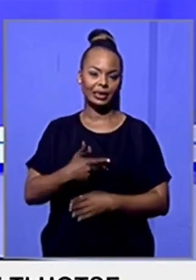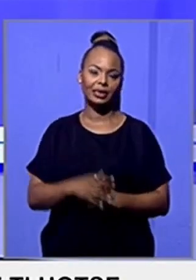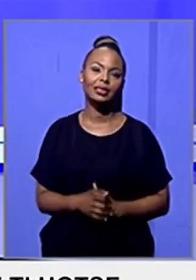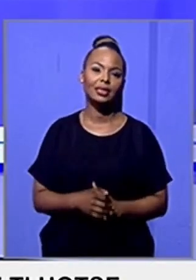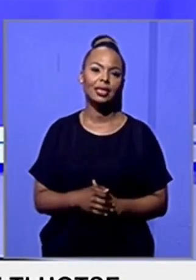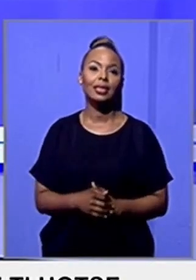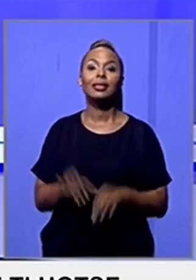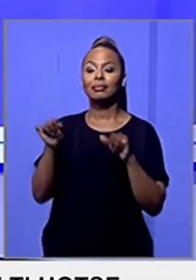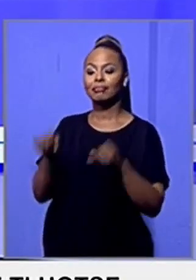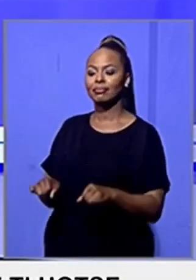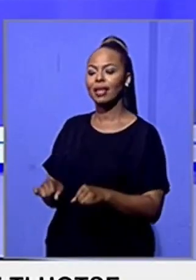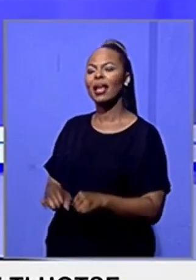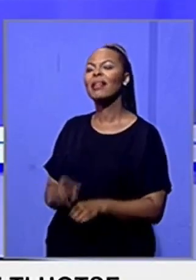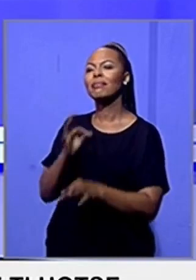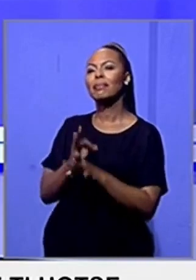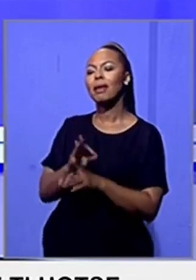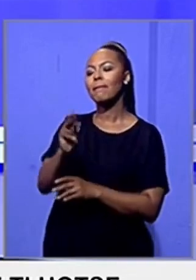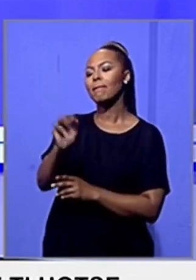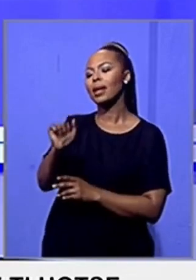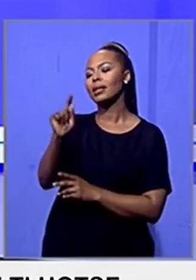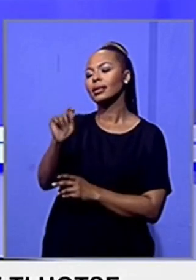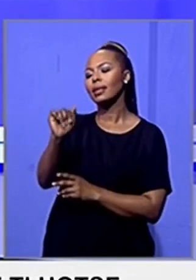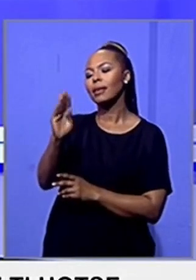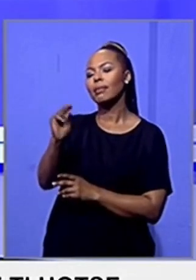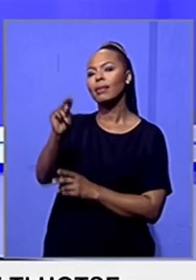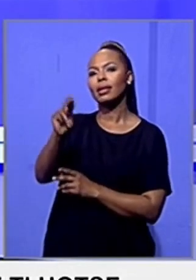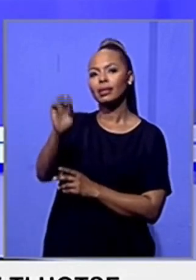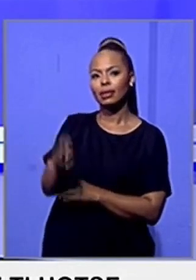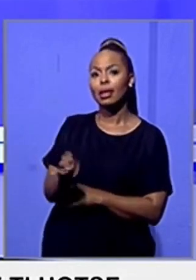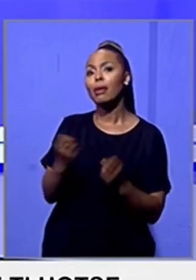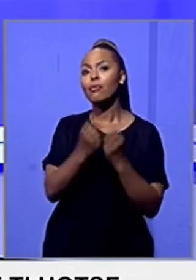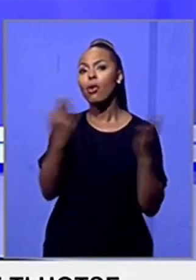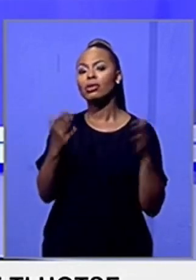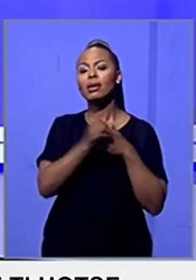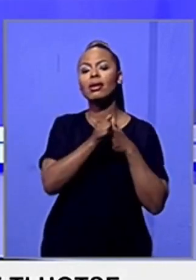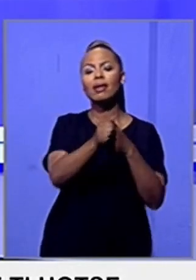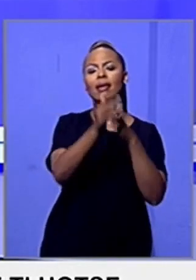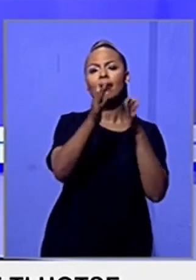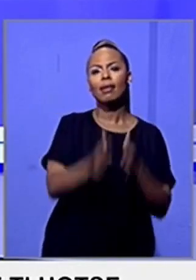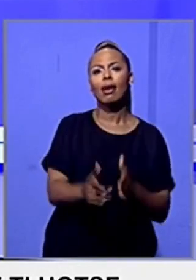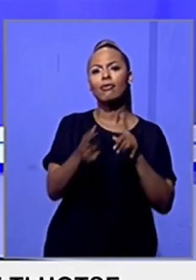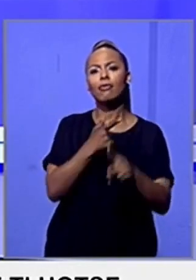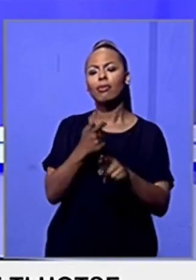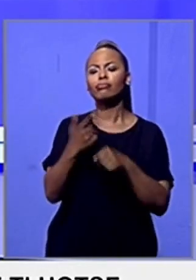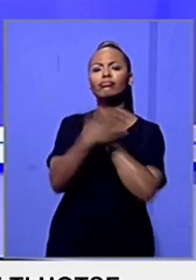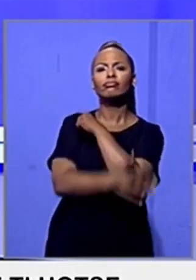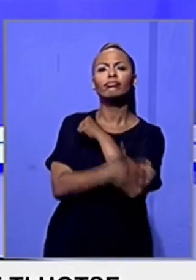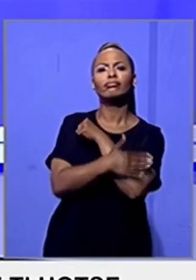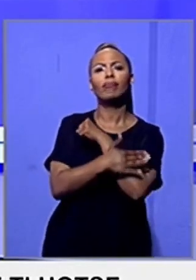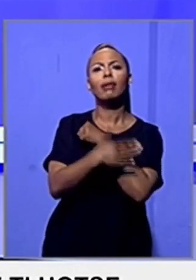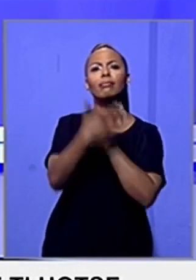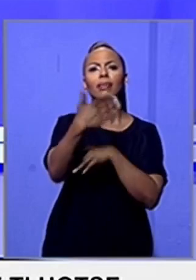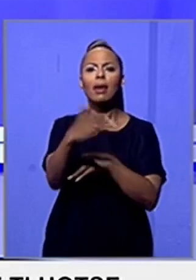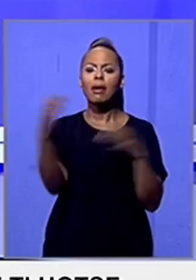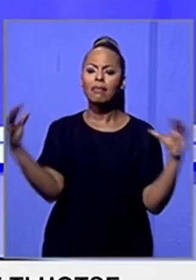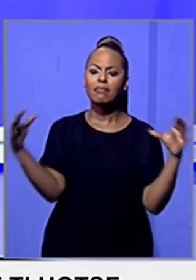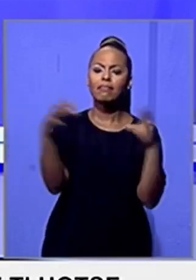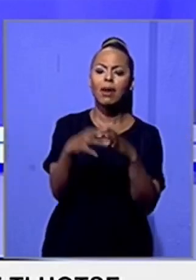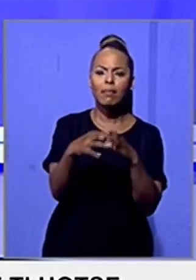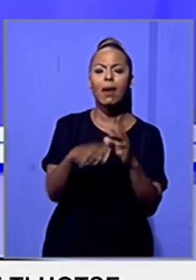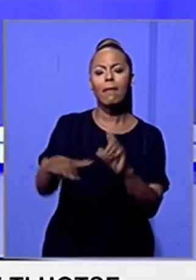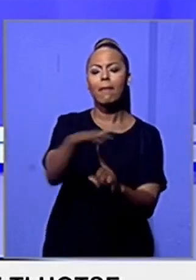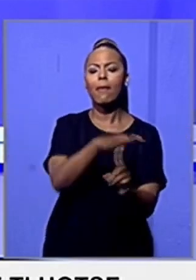Re Matabane ga se ka gale mo re fitlhelang baeteledipele ba dinaga tsa boditšhaba ba kopane mo lefelong le le lengwe. O akanya